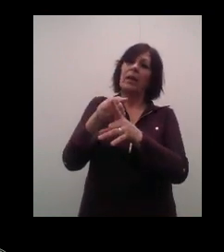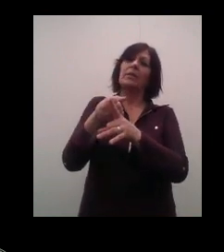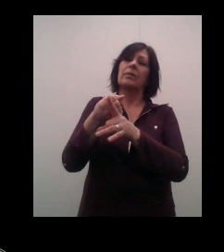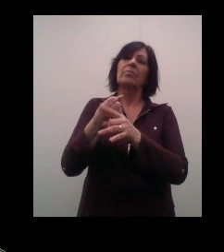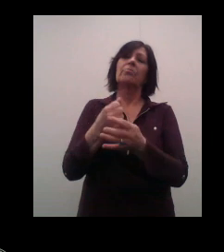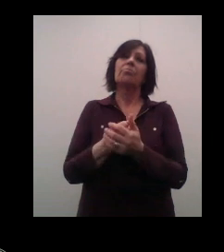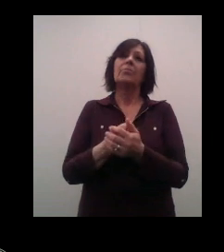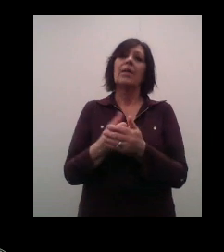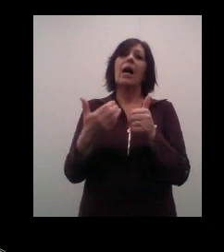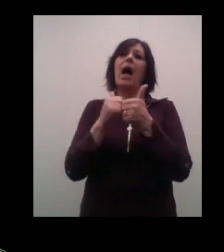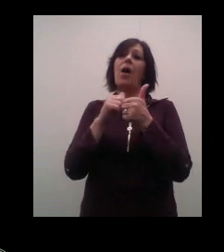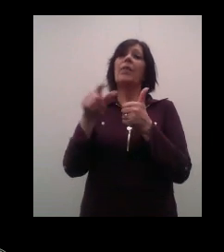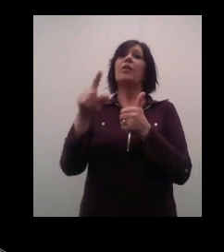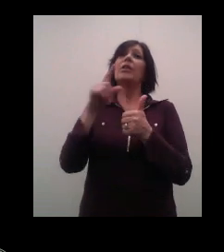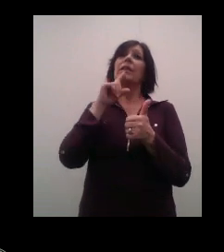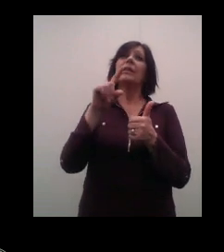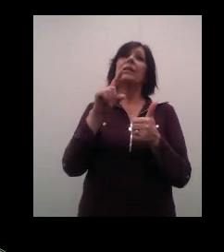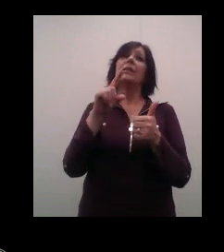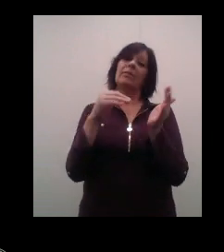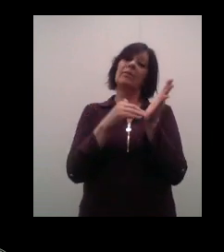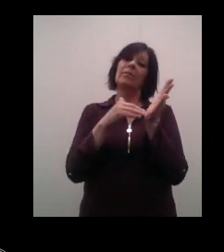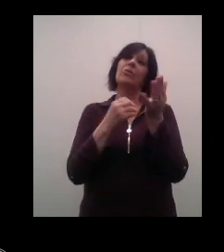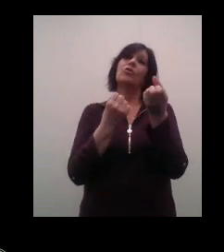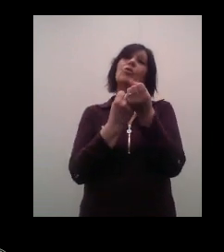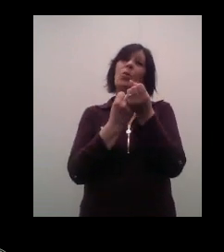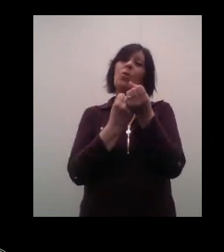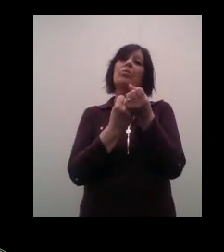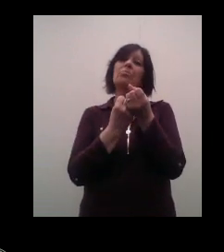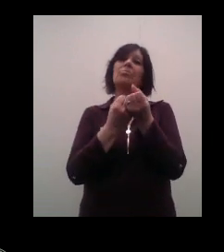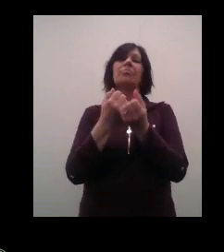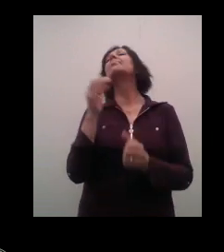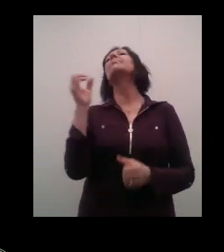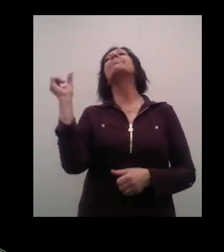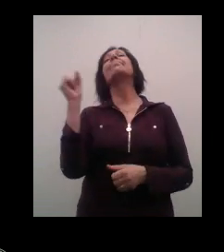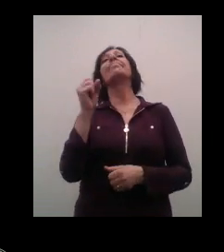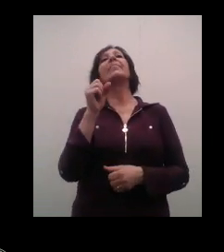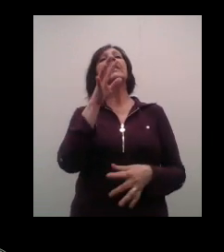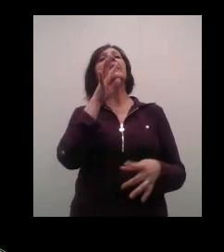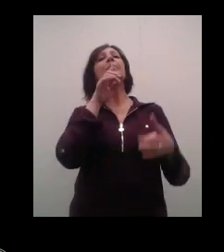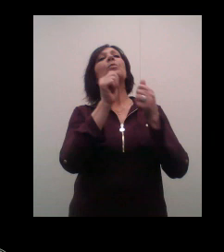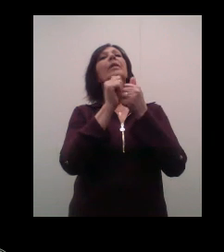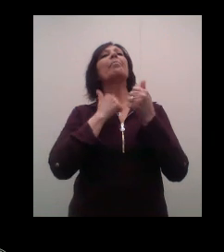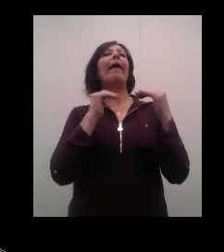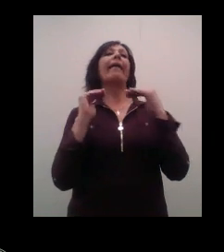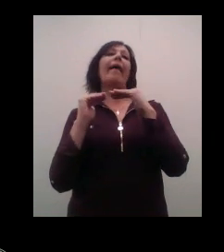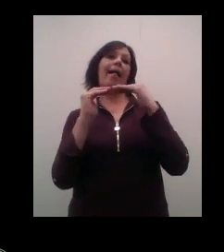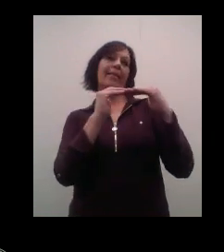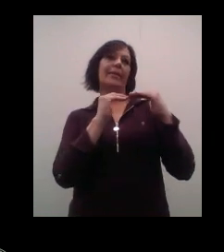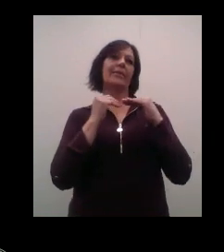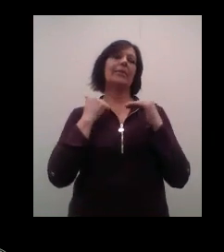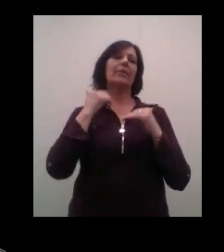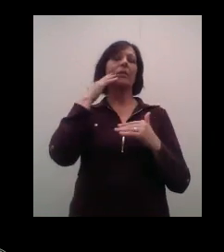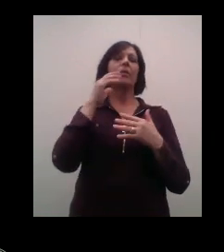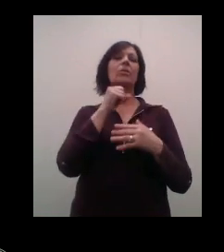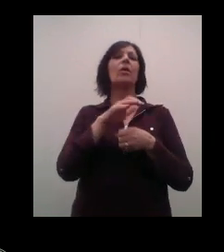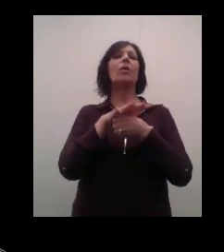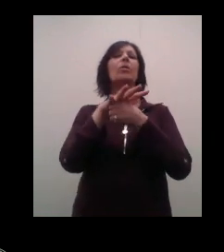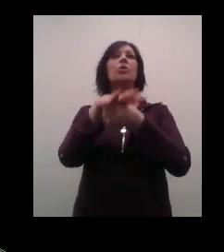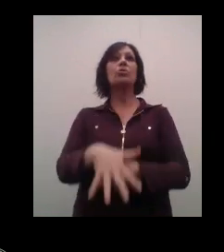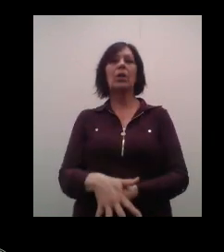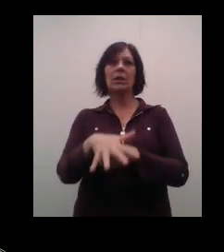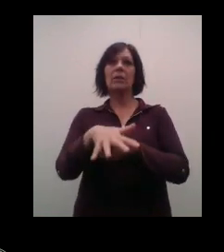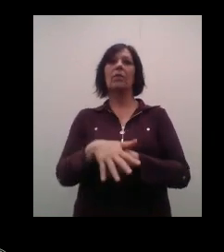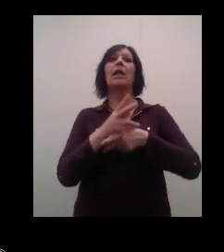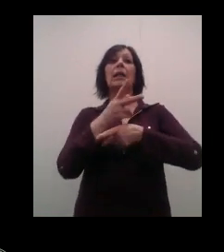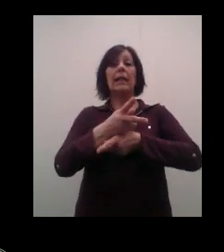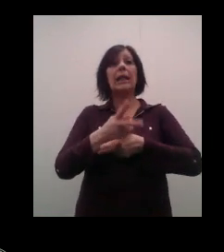had and how there is a physician support line. Thank you. Yeah, so speaking with my colleagues, I know that it can be so stressful taking care of